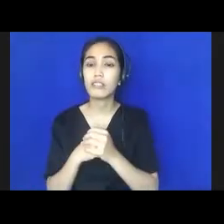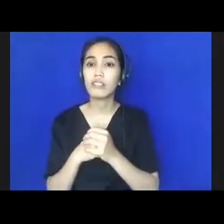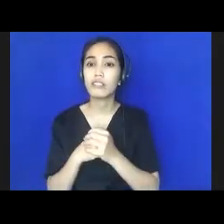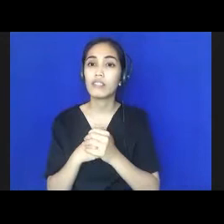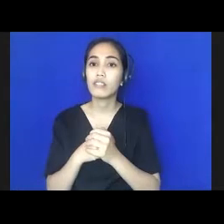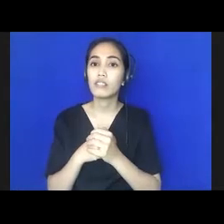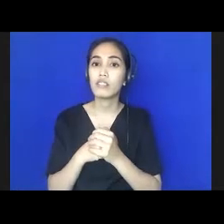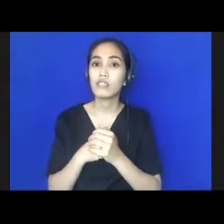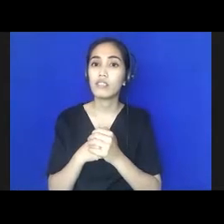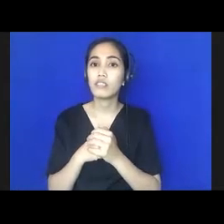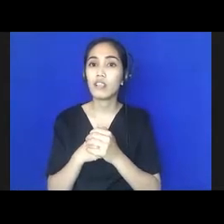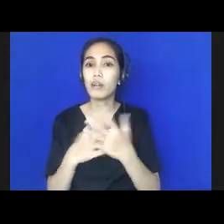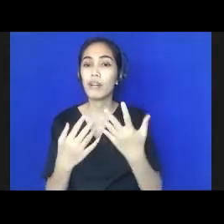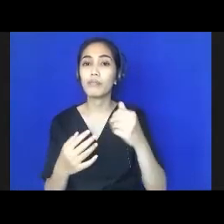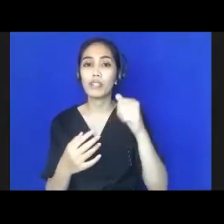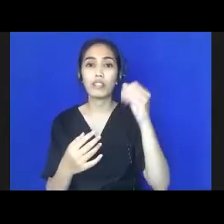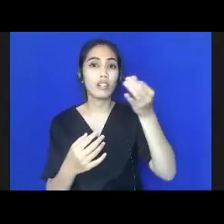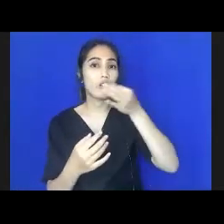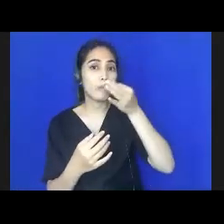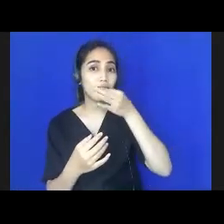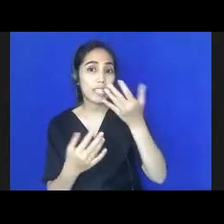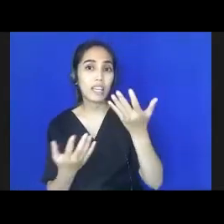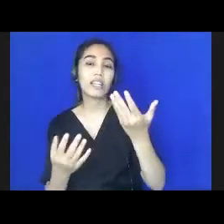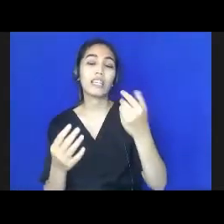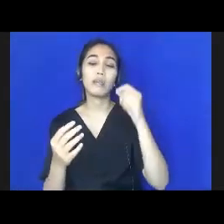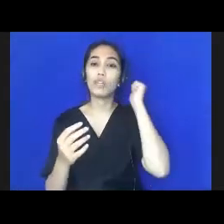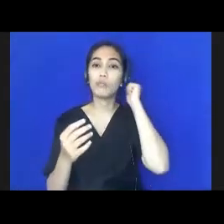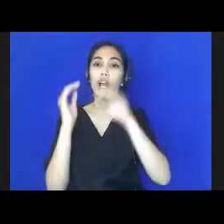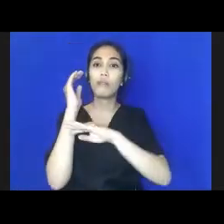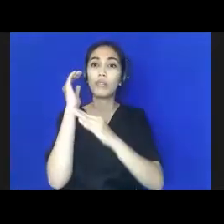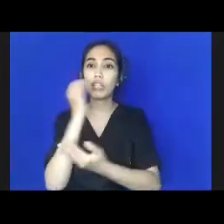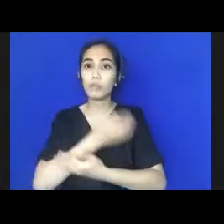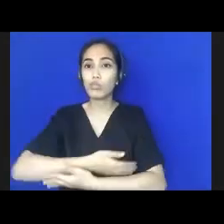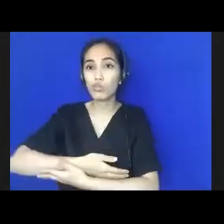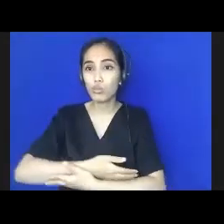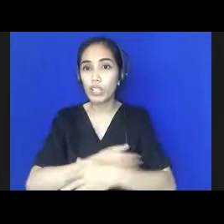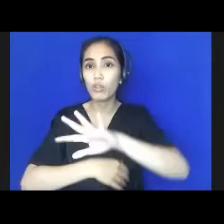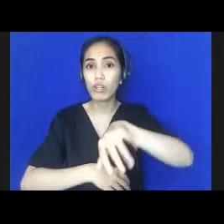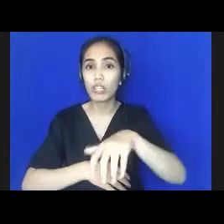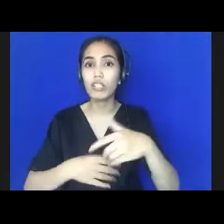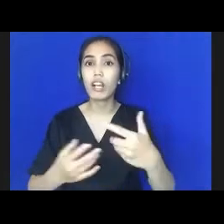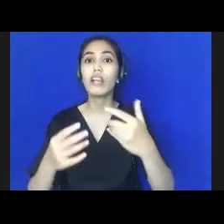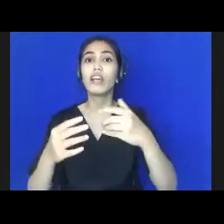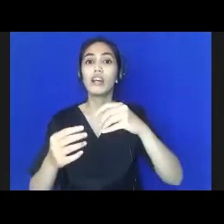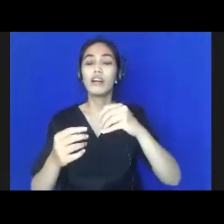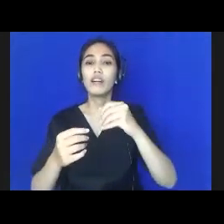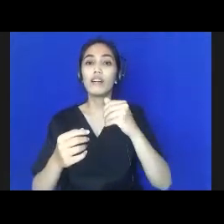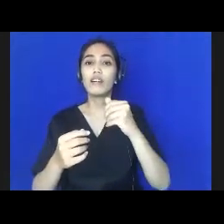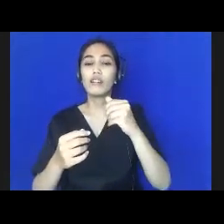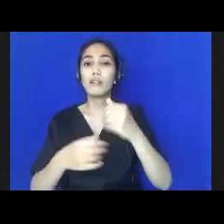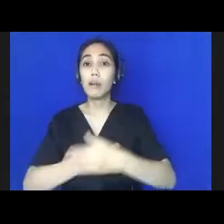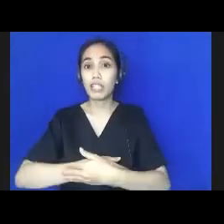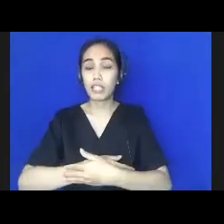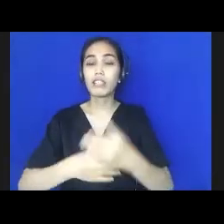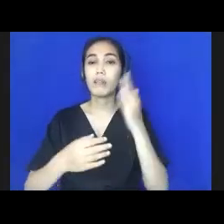families with children under 2, and adolescent girls. At a national level, they did telecounselling of infant and